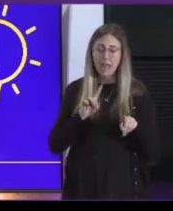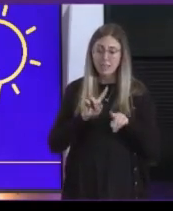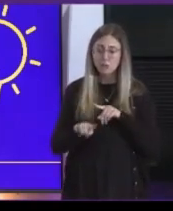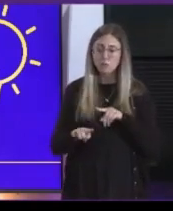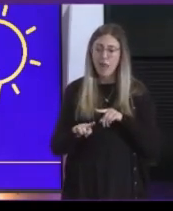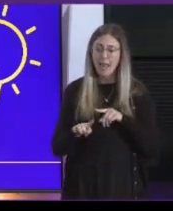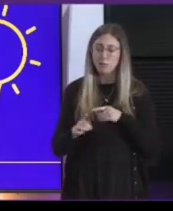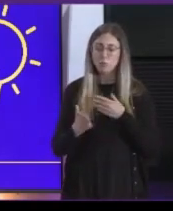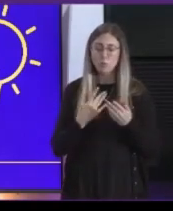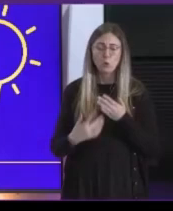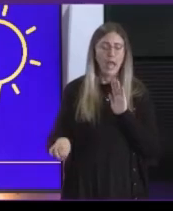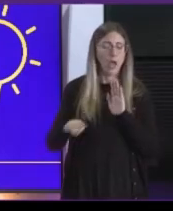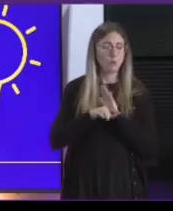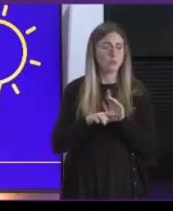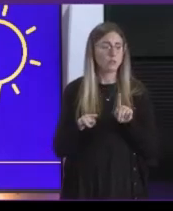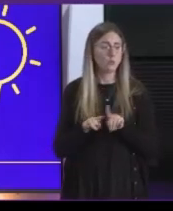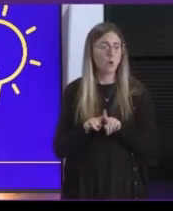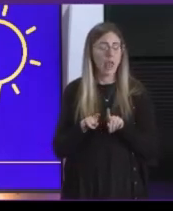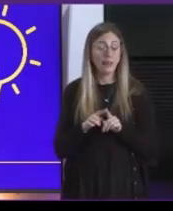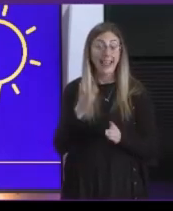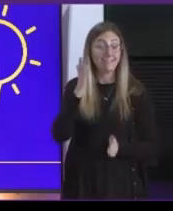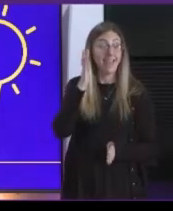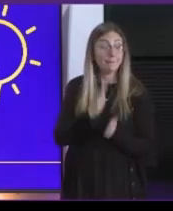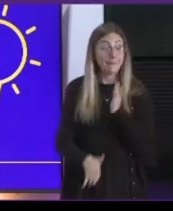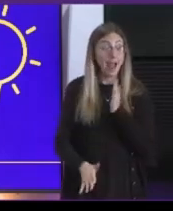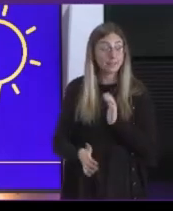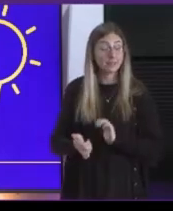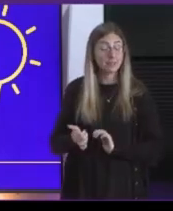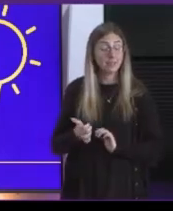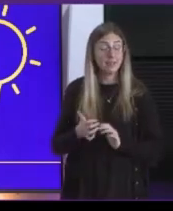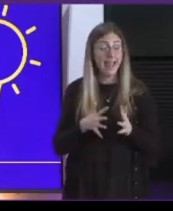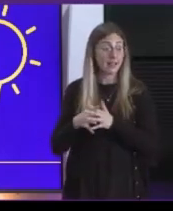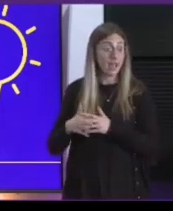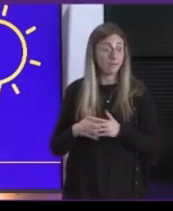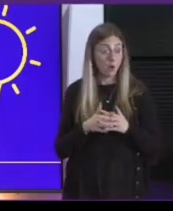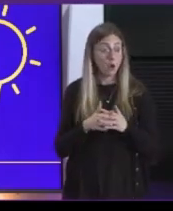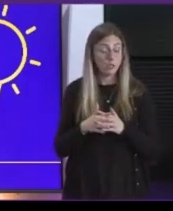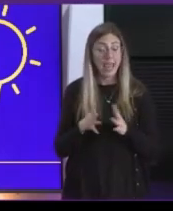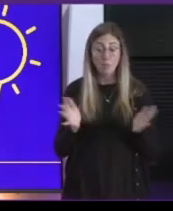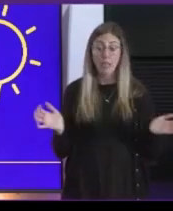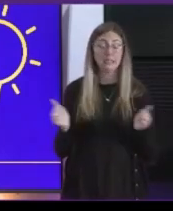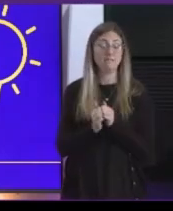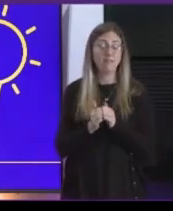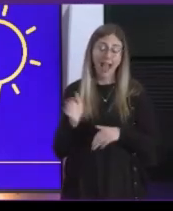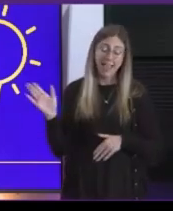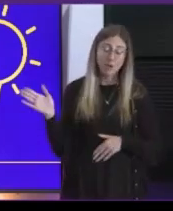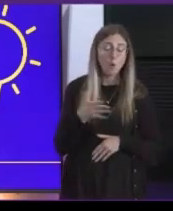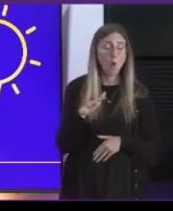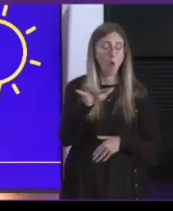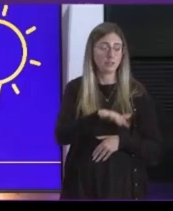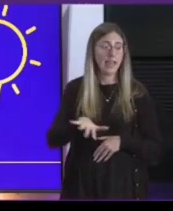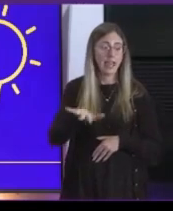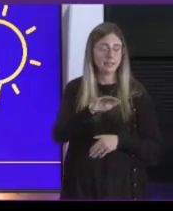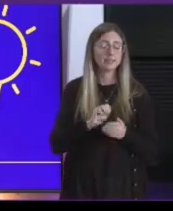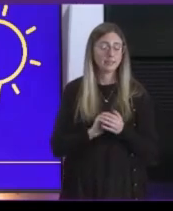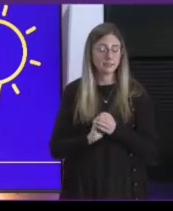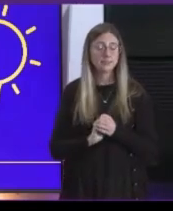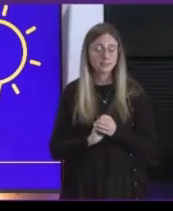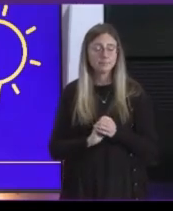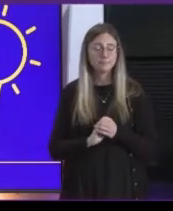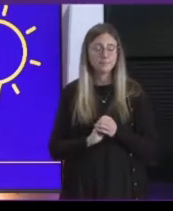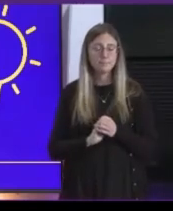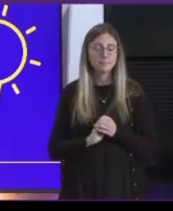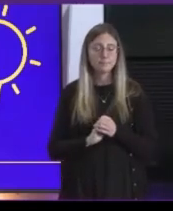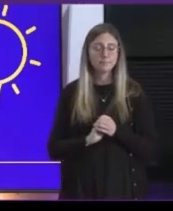Senate. If this law passes in California, it's essentially going to define all states, because you